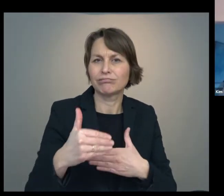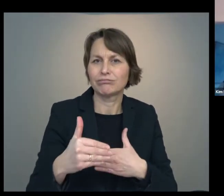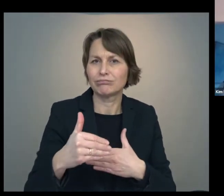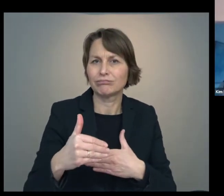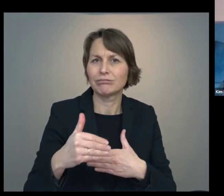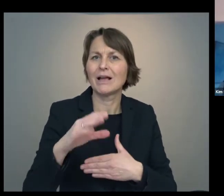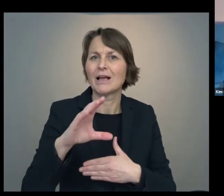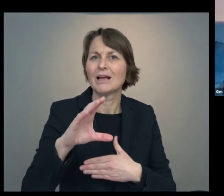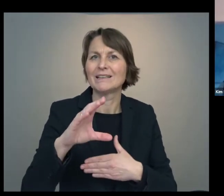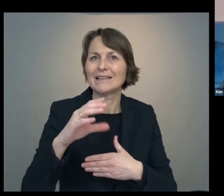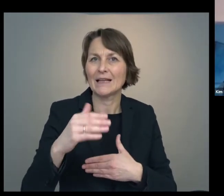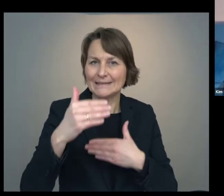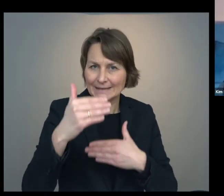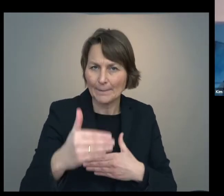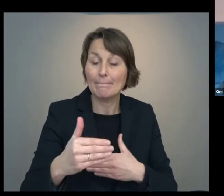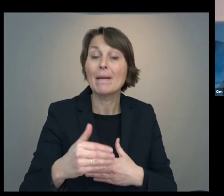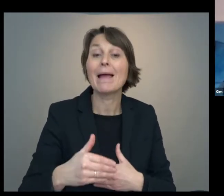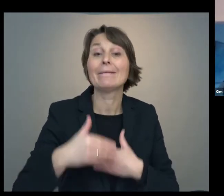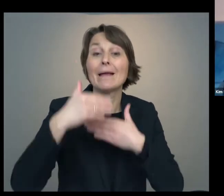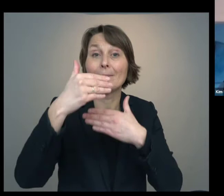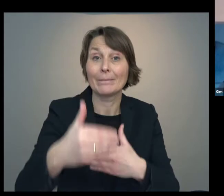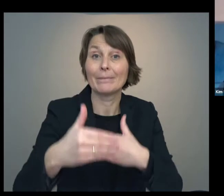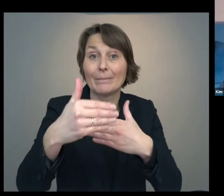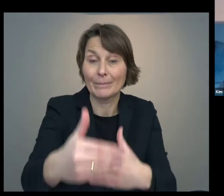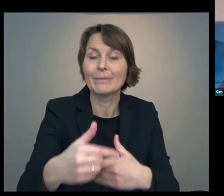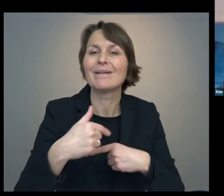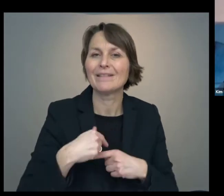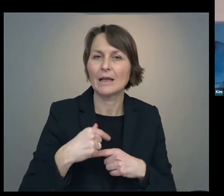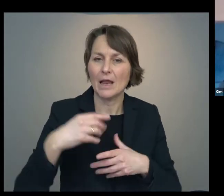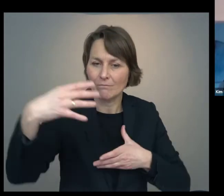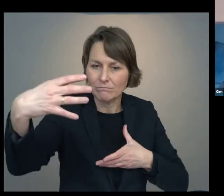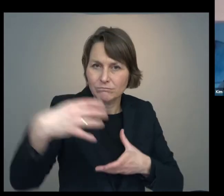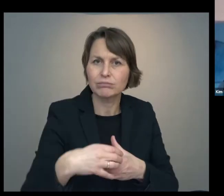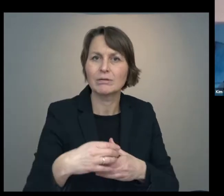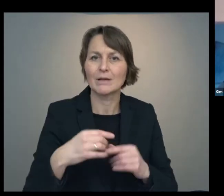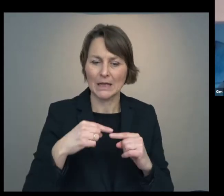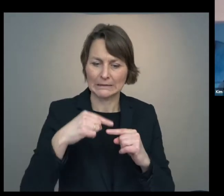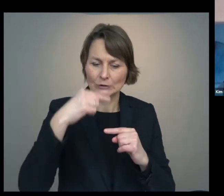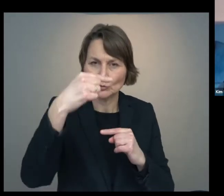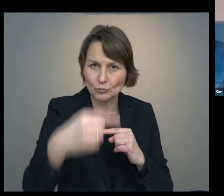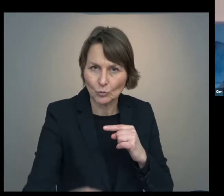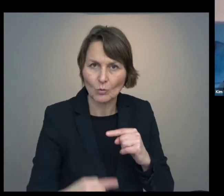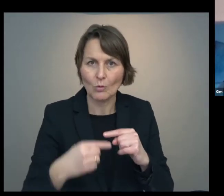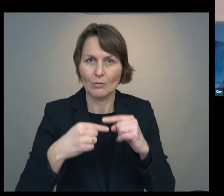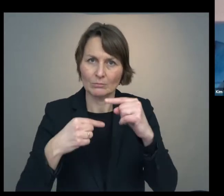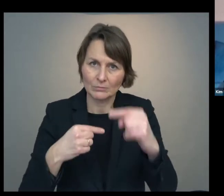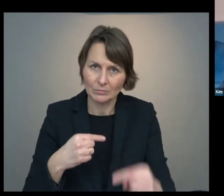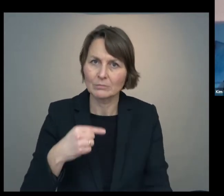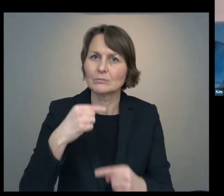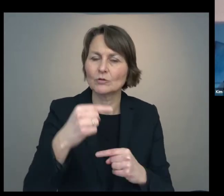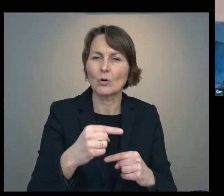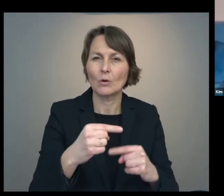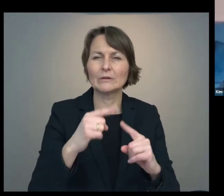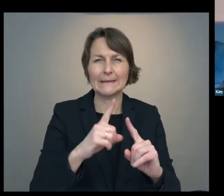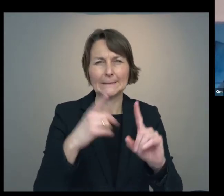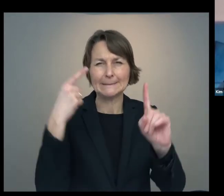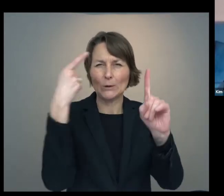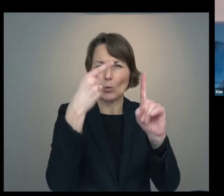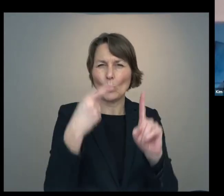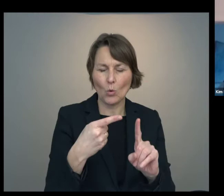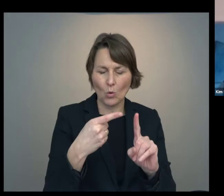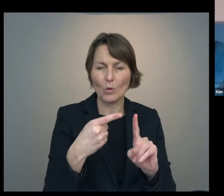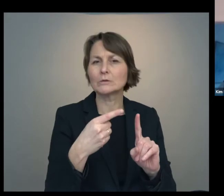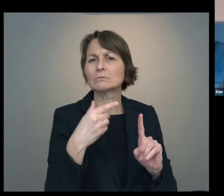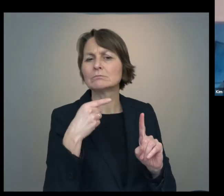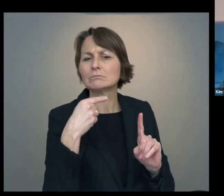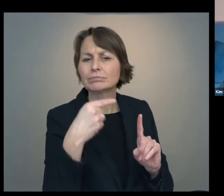then we put 3 sprints together, and we call that a cycle. So we have like 6-week intervals where we set an overall focus and